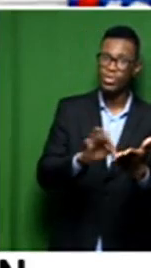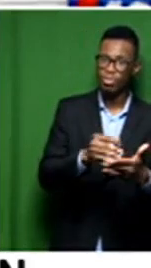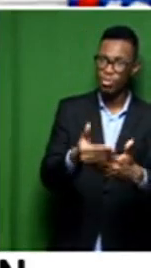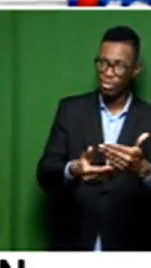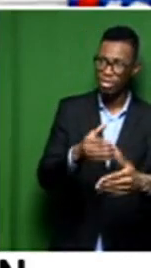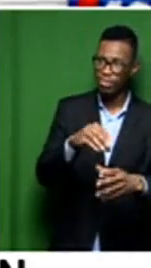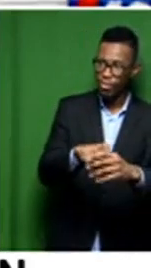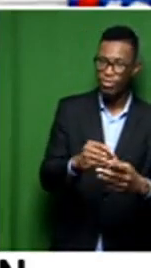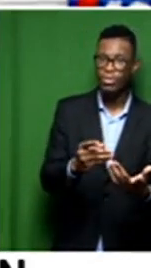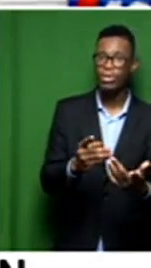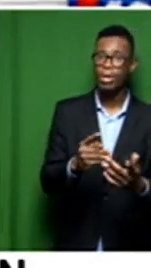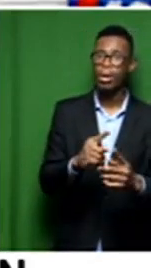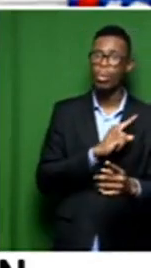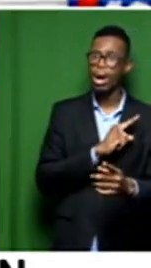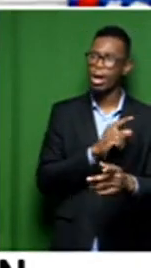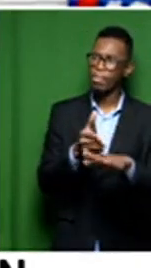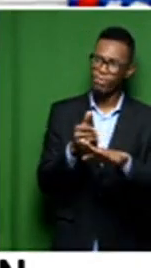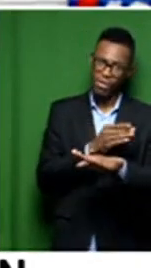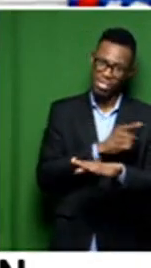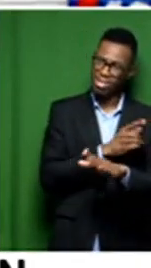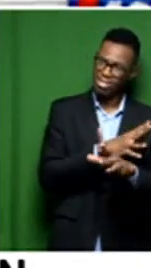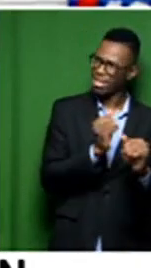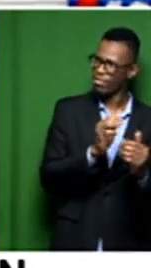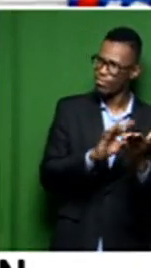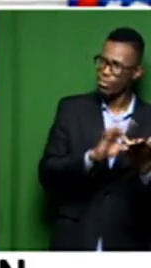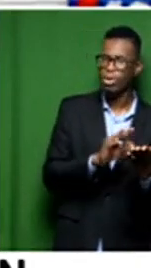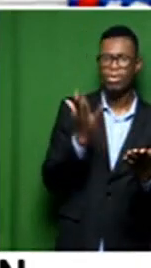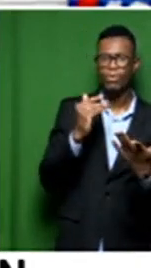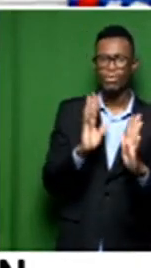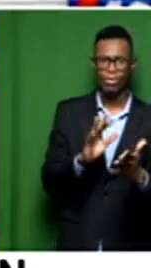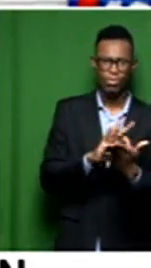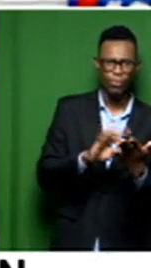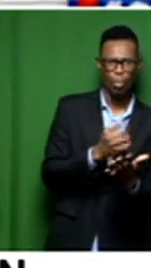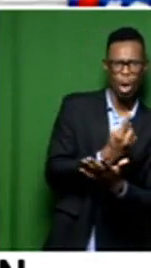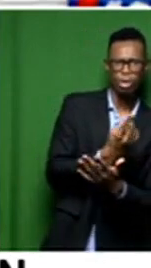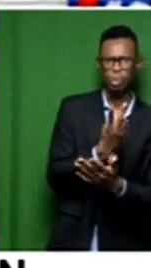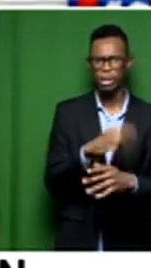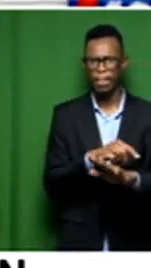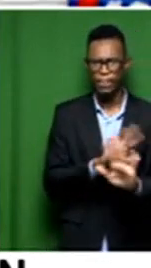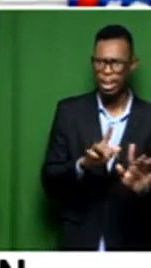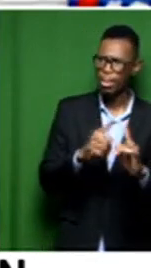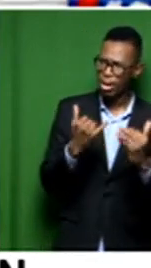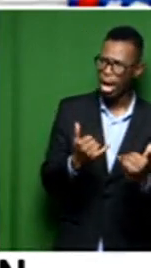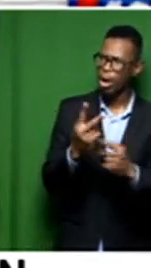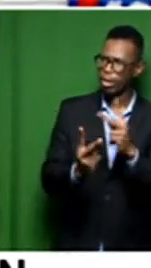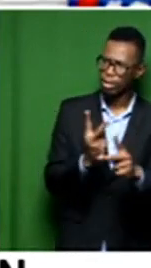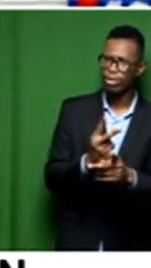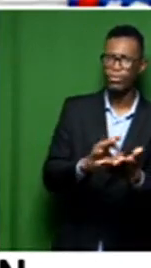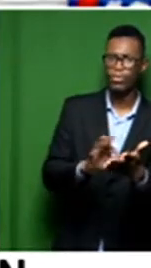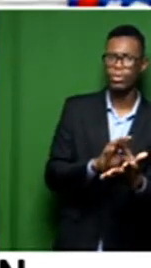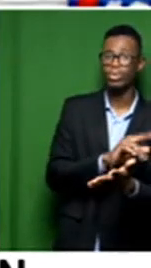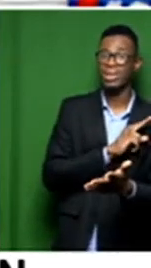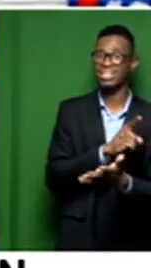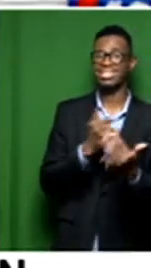they themselves haven't voted before, or they have only voted once or twice, and this really helps reinforce what this process is and why it's